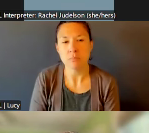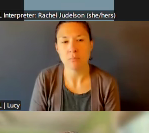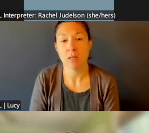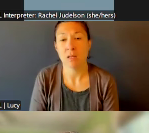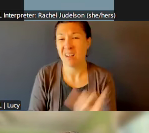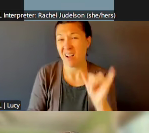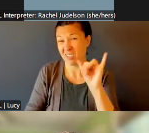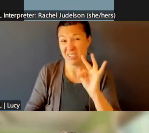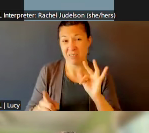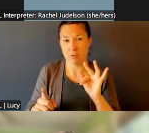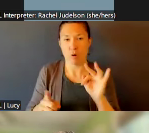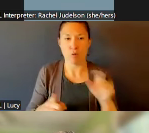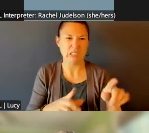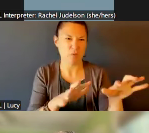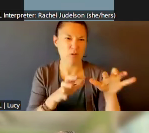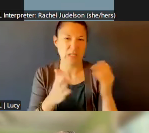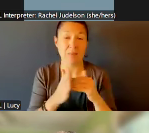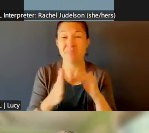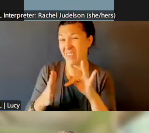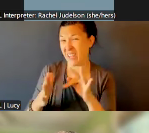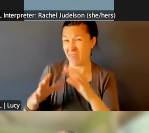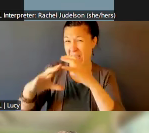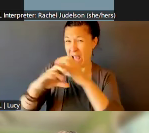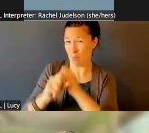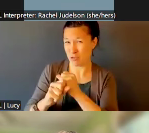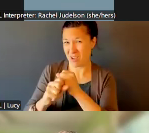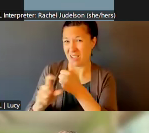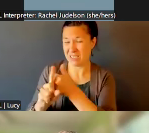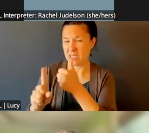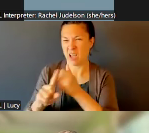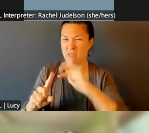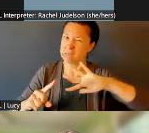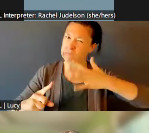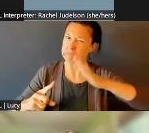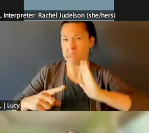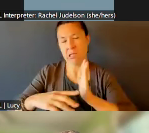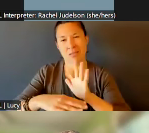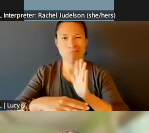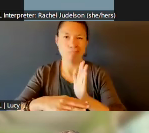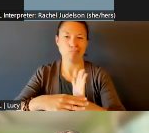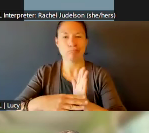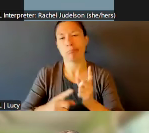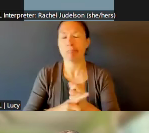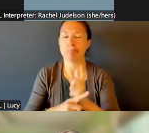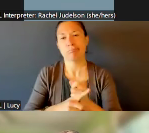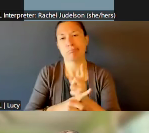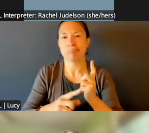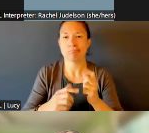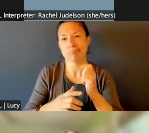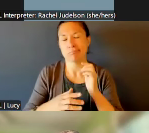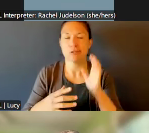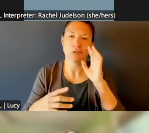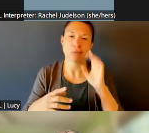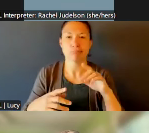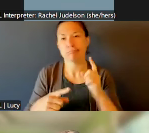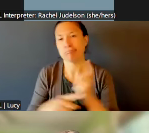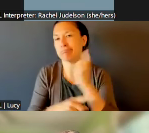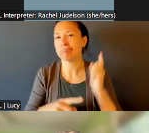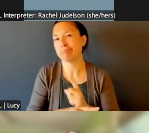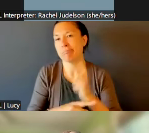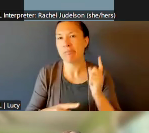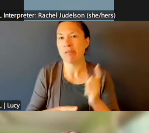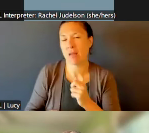even if it's positive about it, but then make clear in your comments why you're rejecting, right, in a